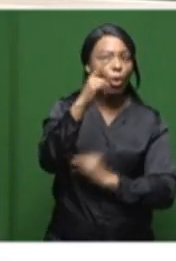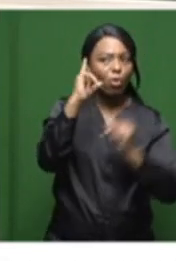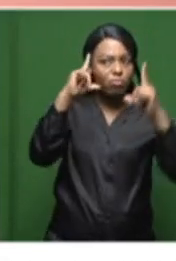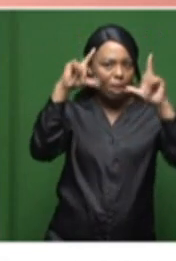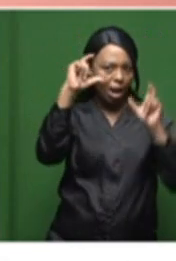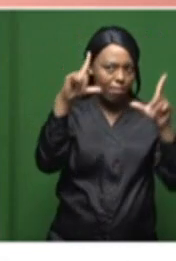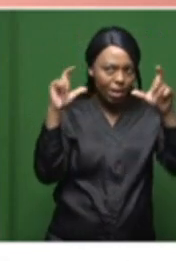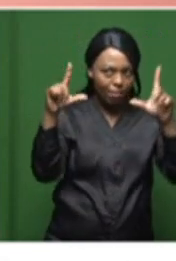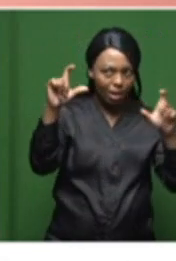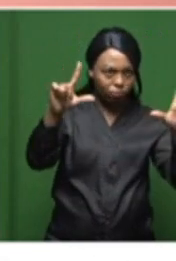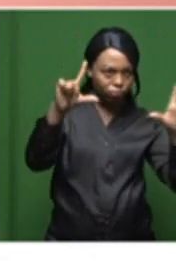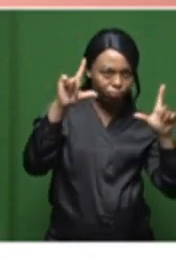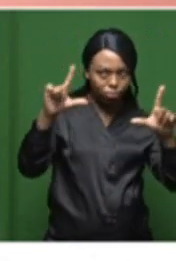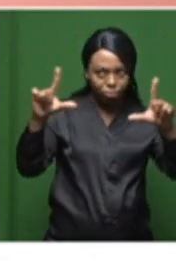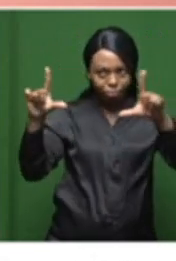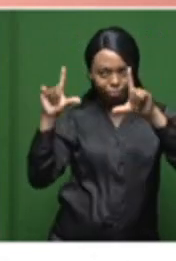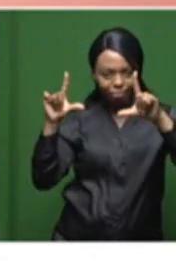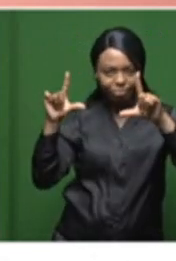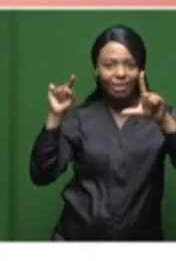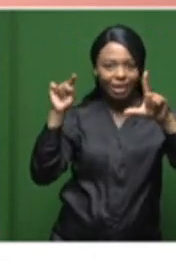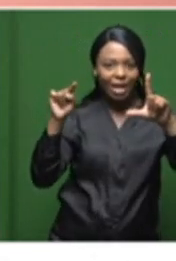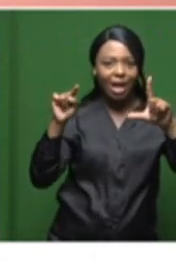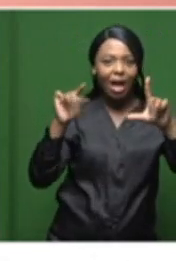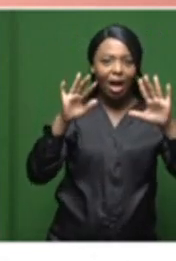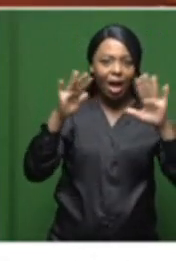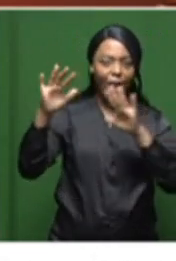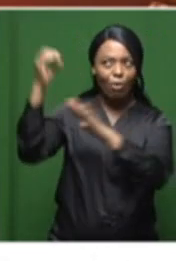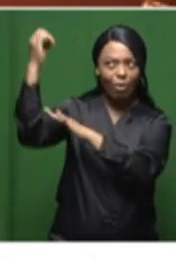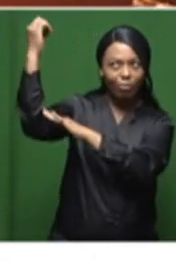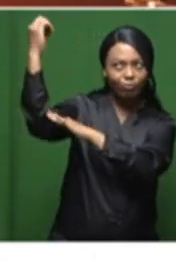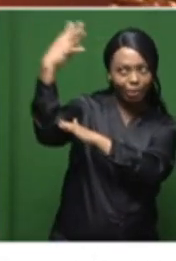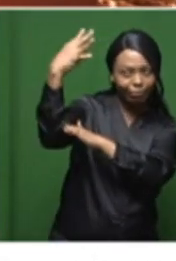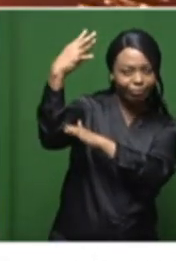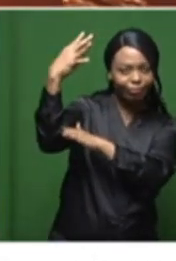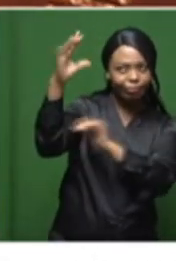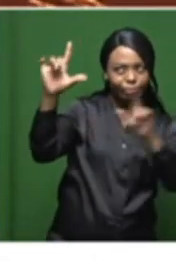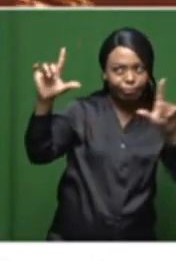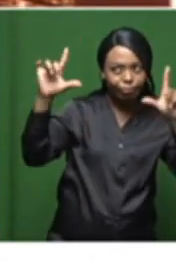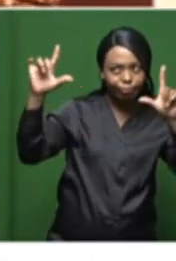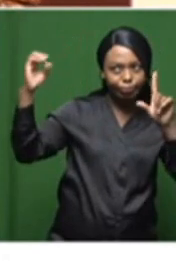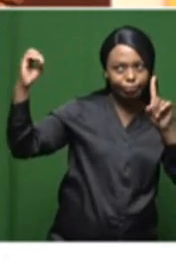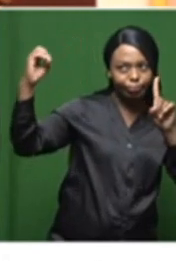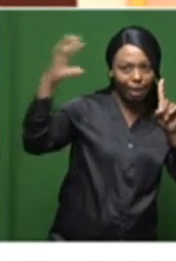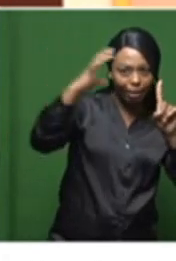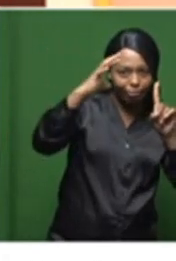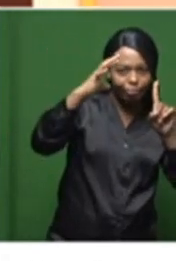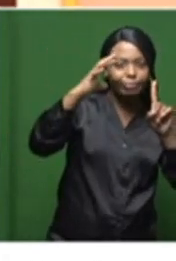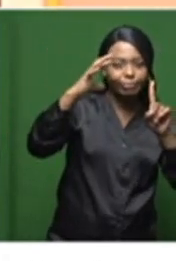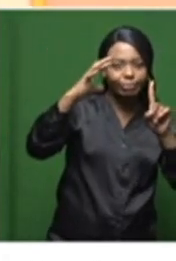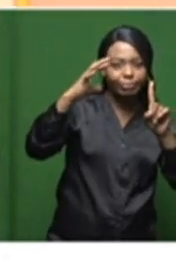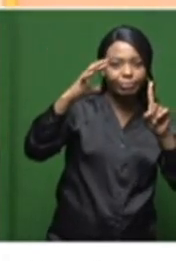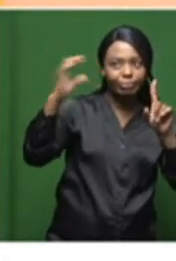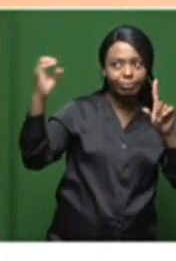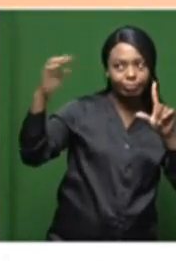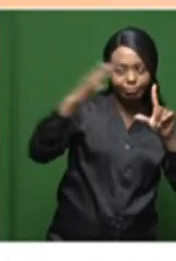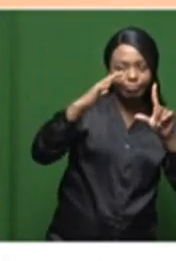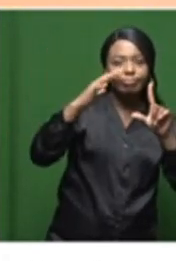it's the study of light, and you are able to shine light on subjects that I guess are